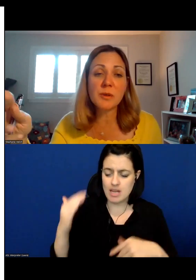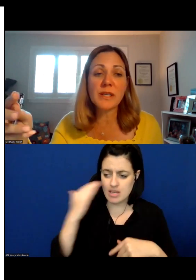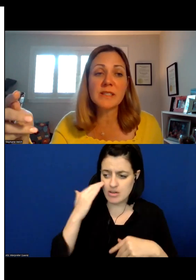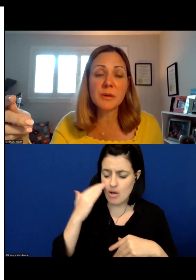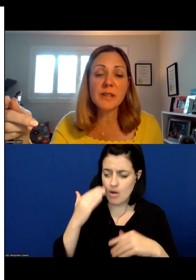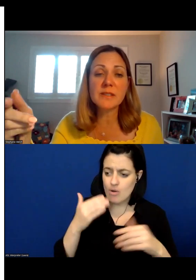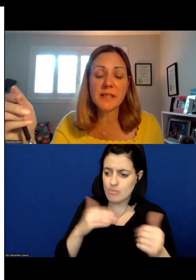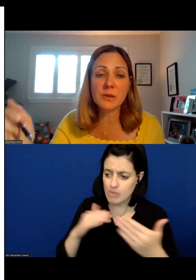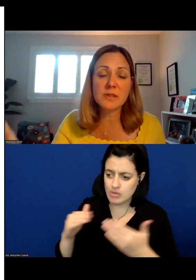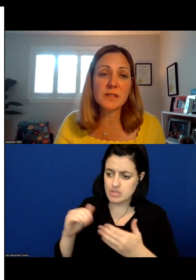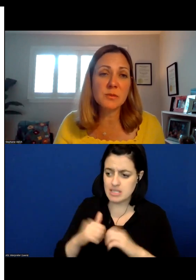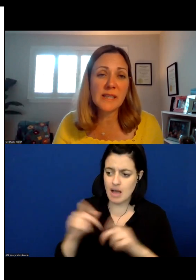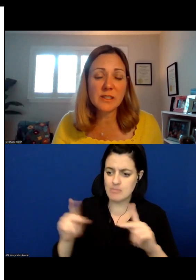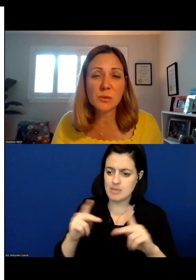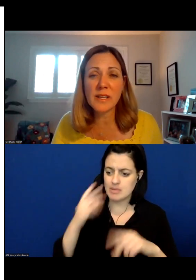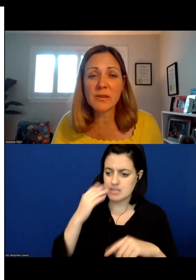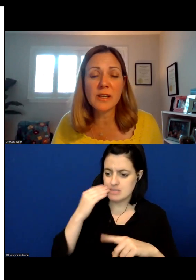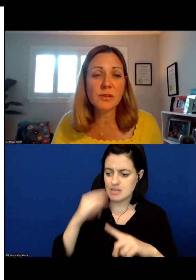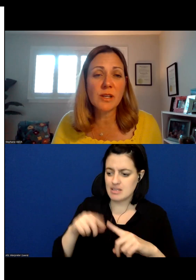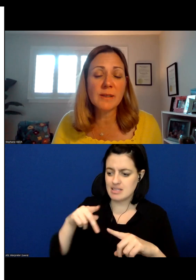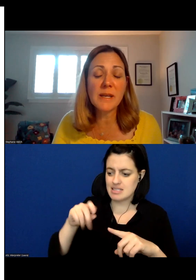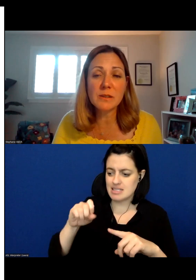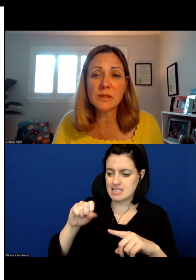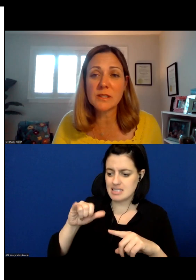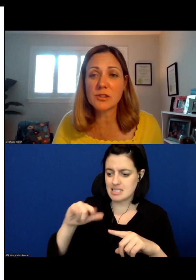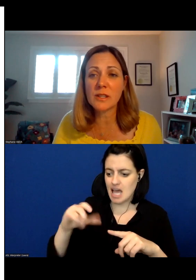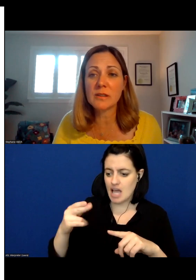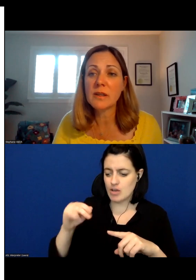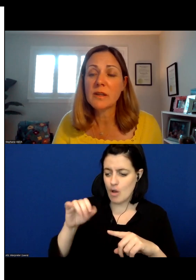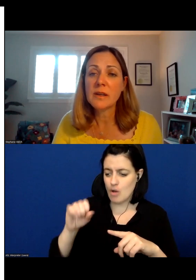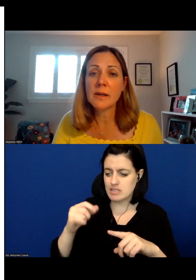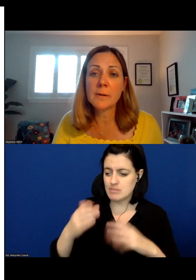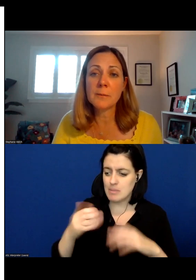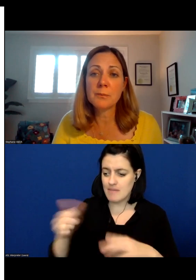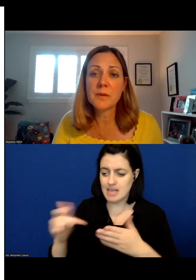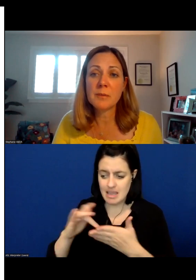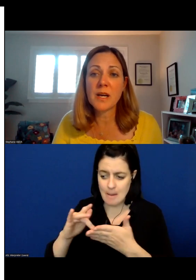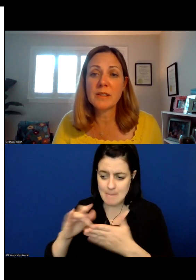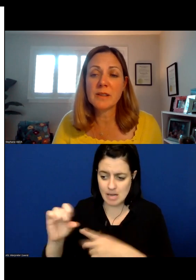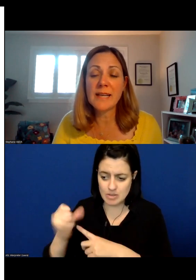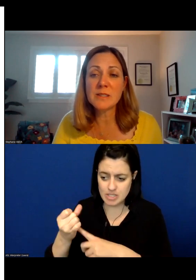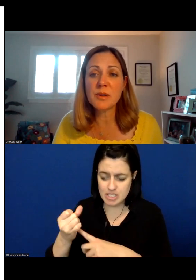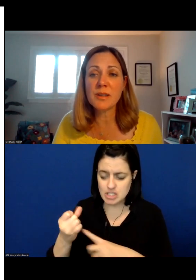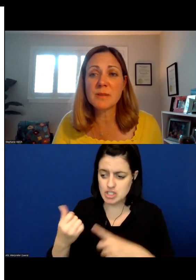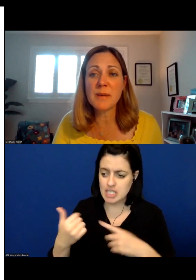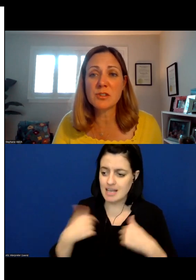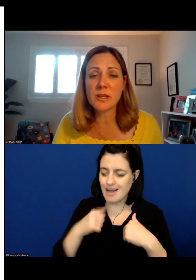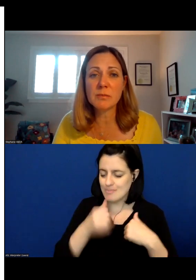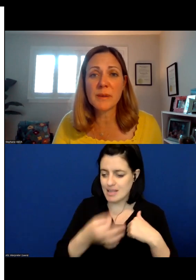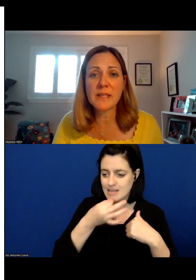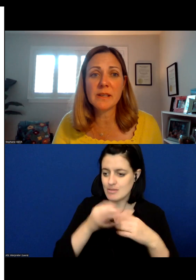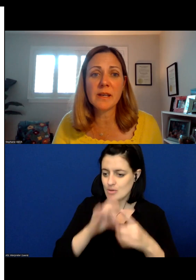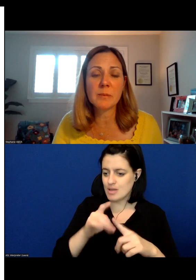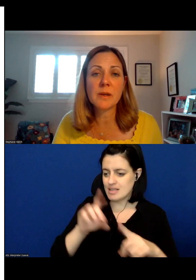ways in which people can experience psychosis that's related to another underlying medical condition. I'm not an expert on